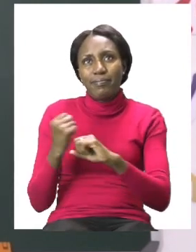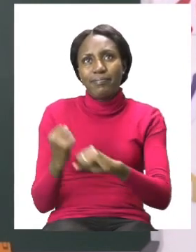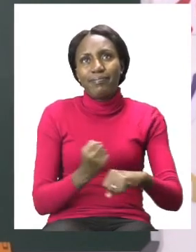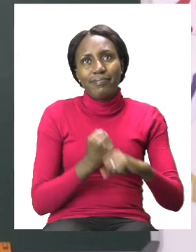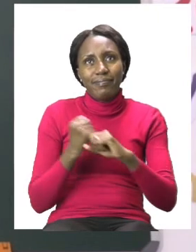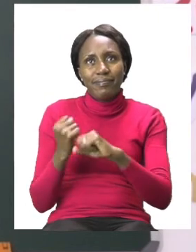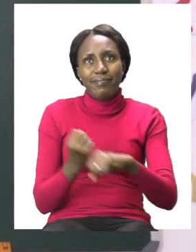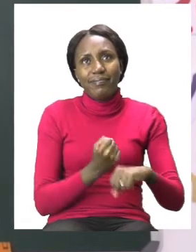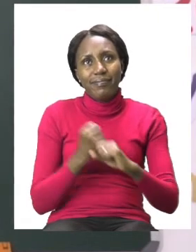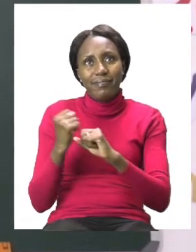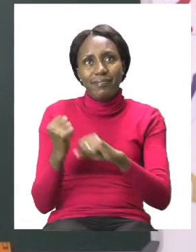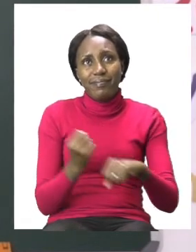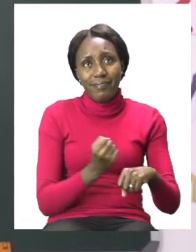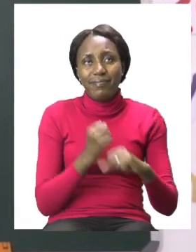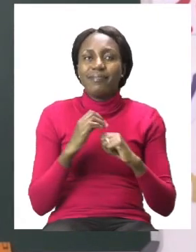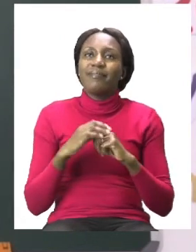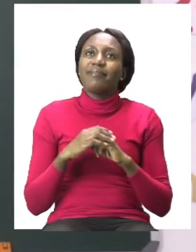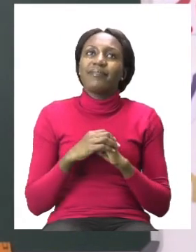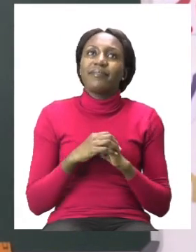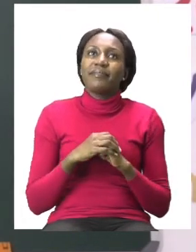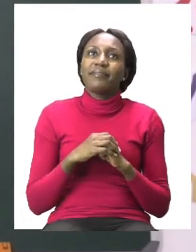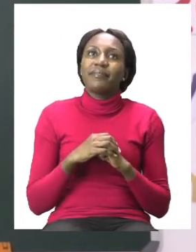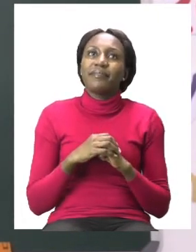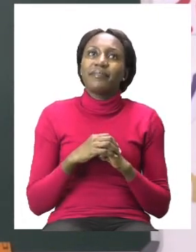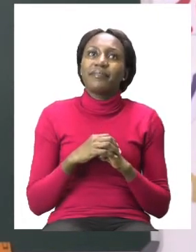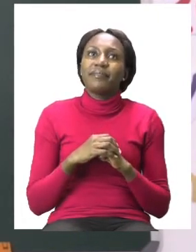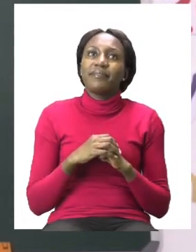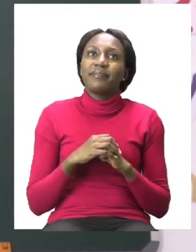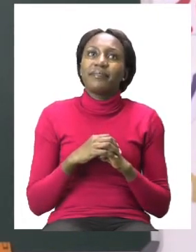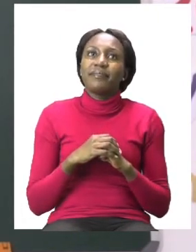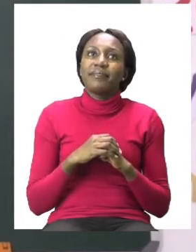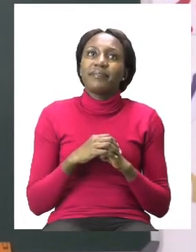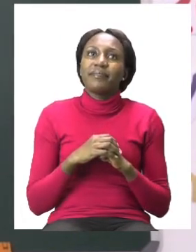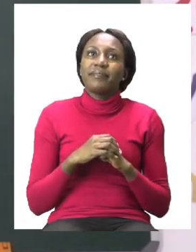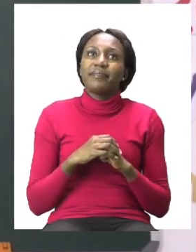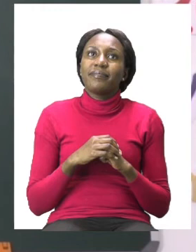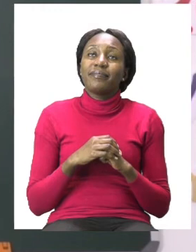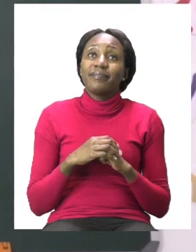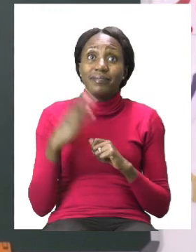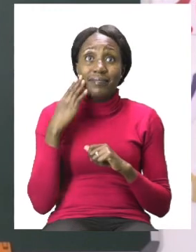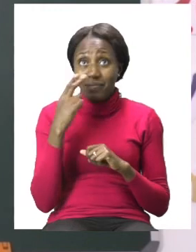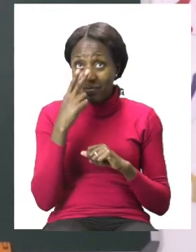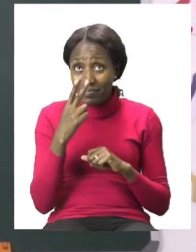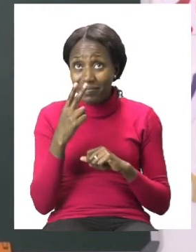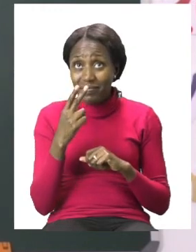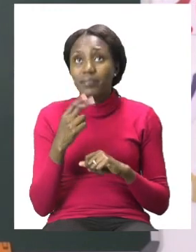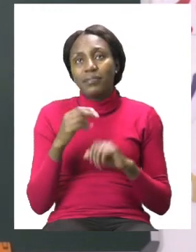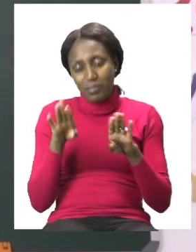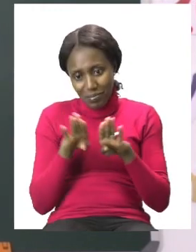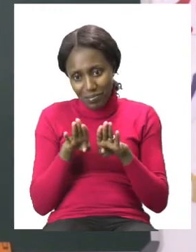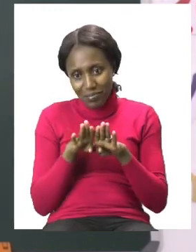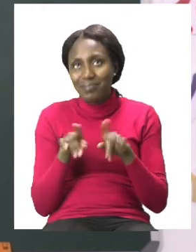is sweeping the floor. So when you see this card, I want you to pretend that you're sweeping the